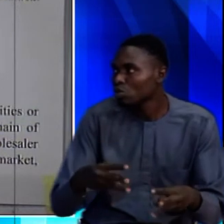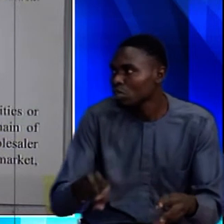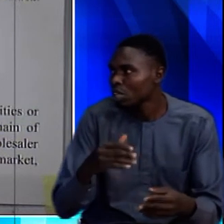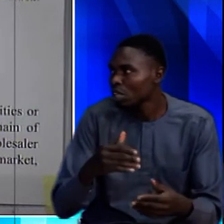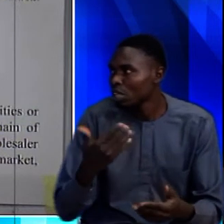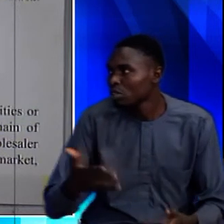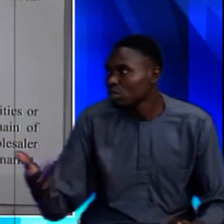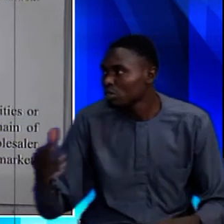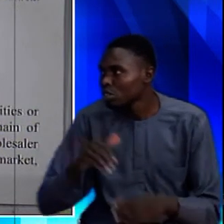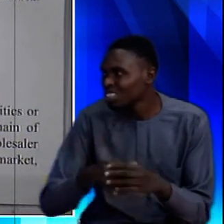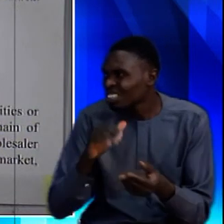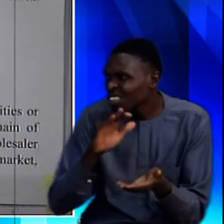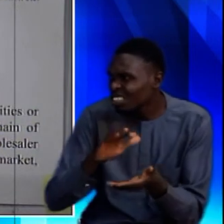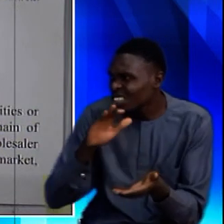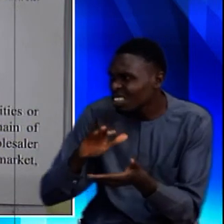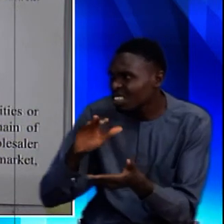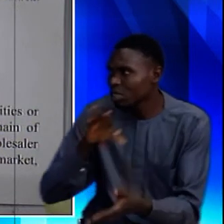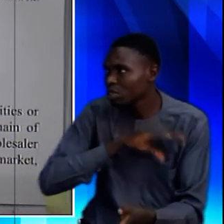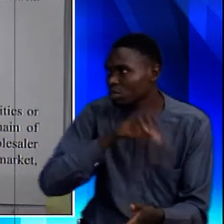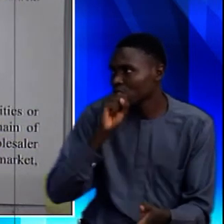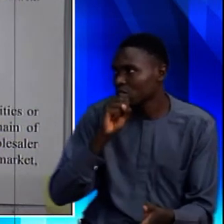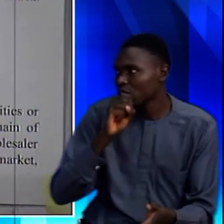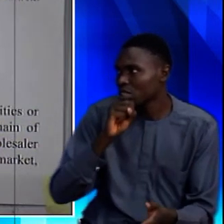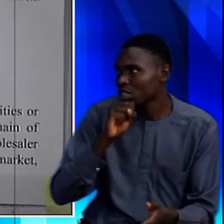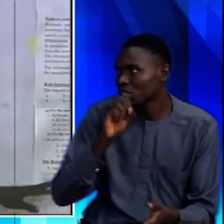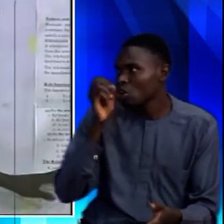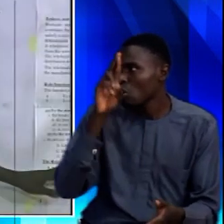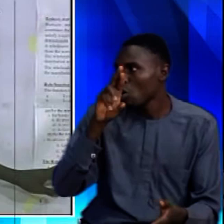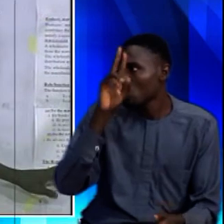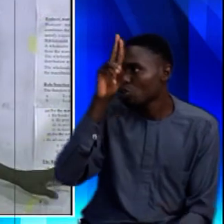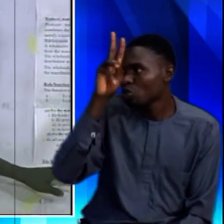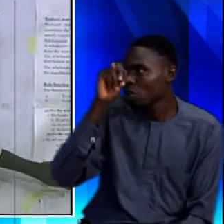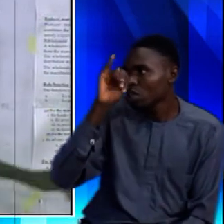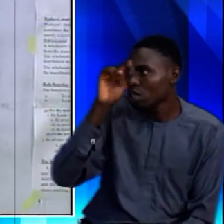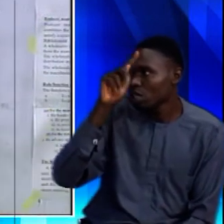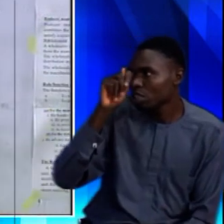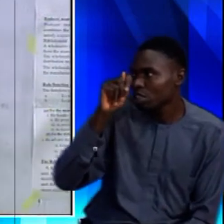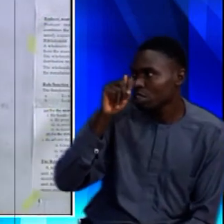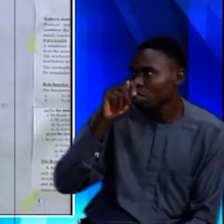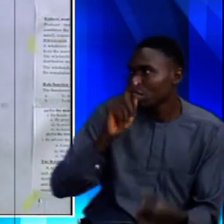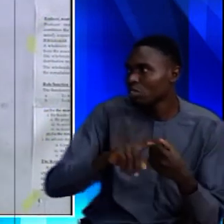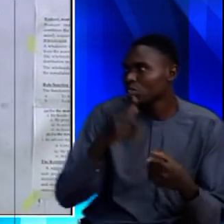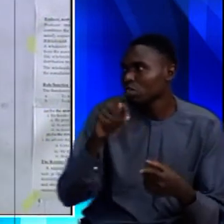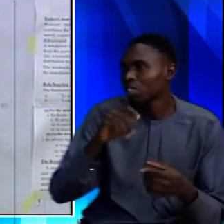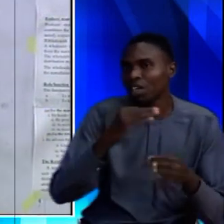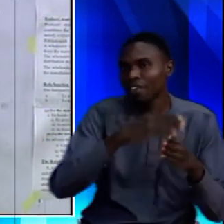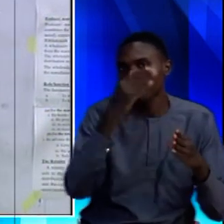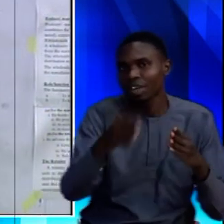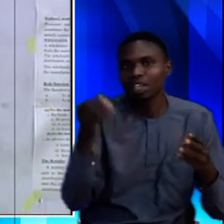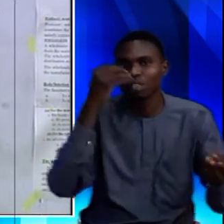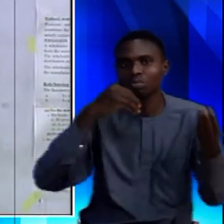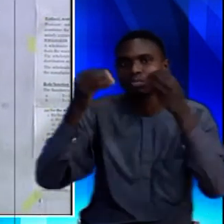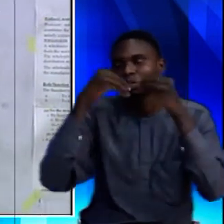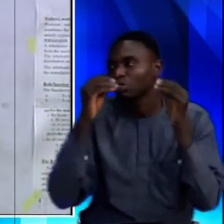what? Items that you wanted to buy. Then he introduced new product.